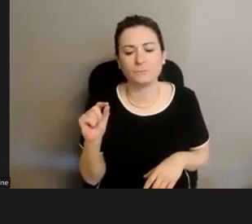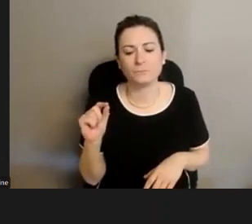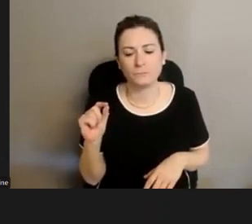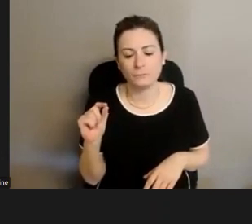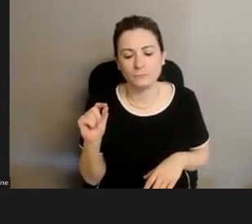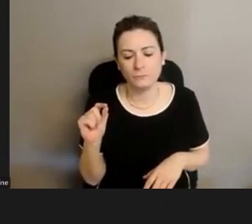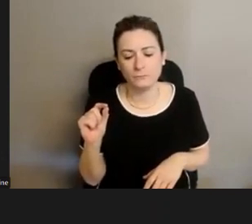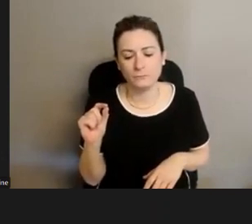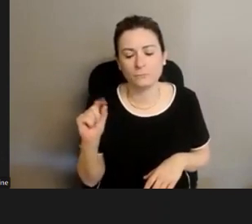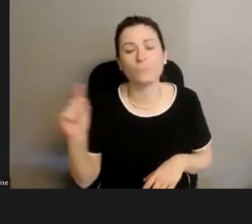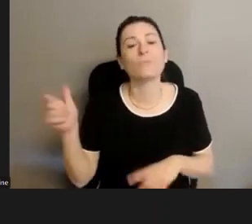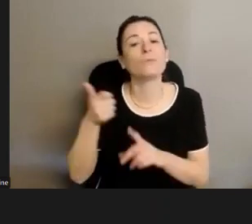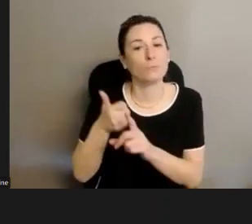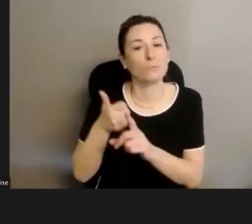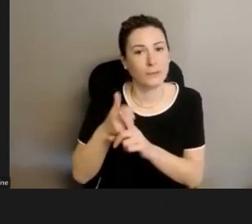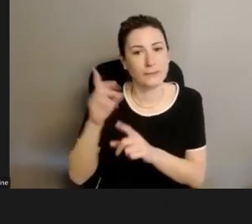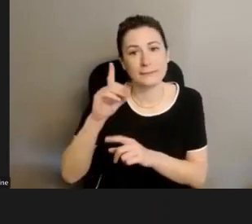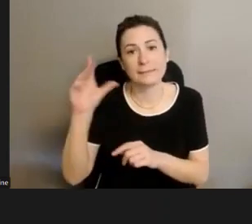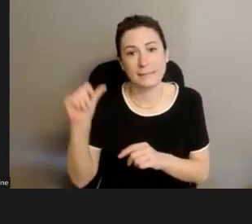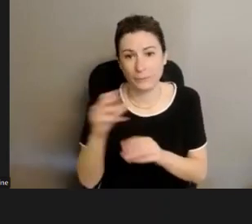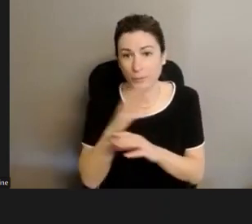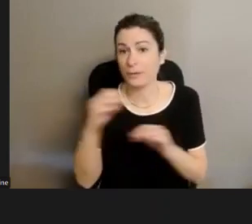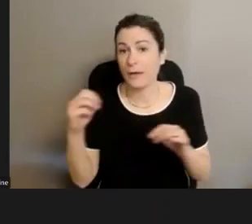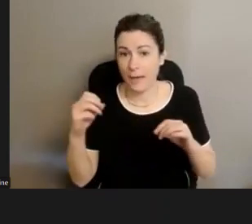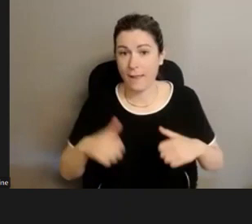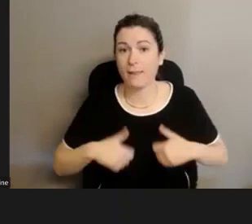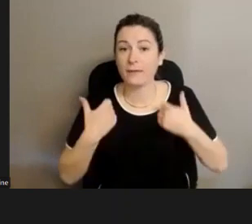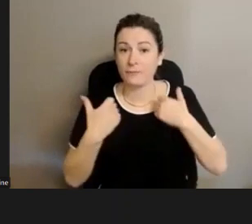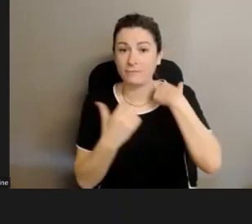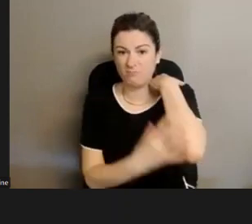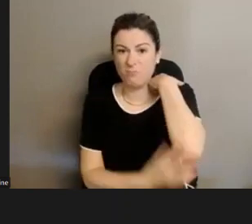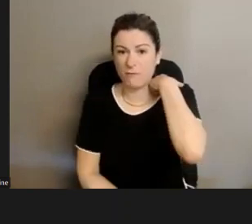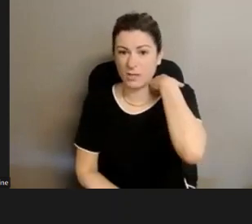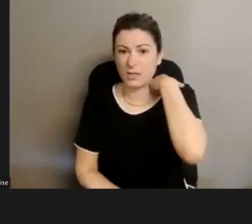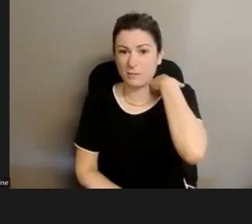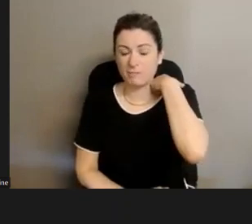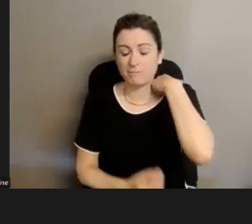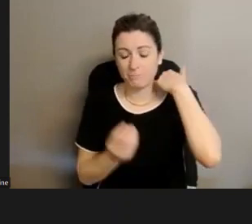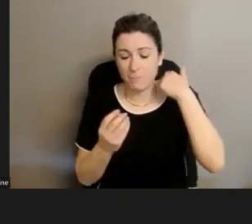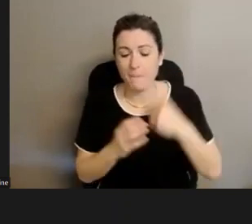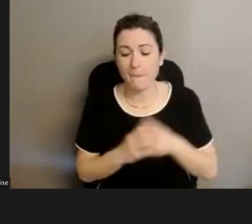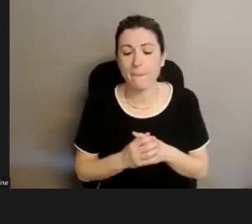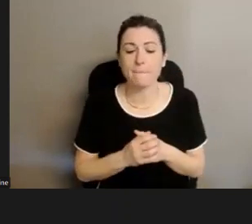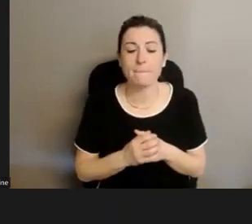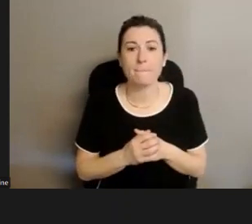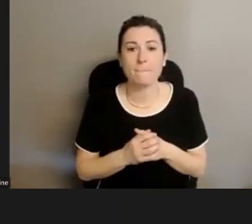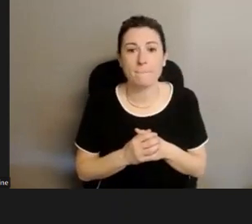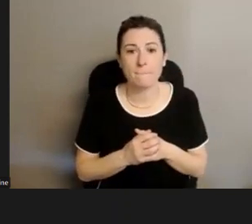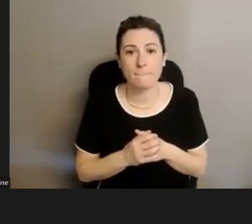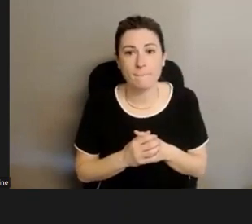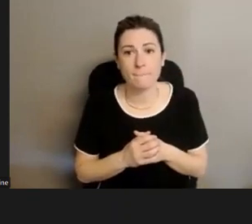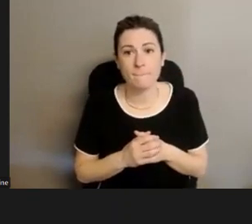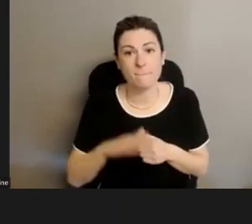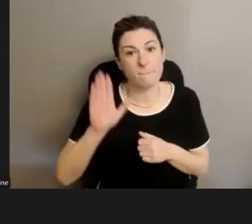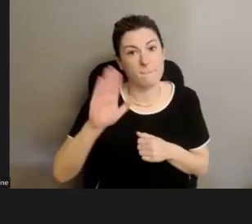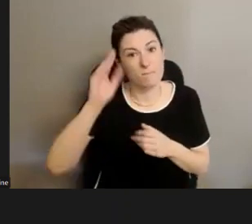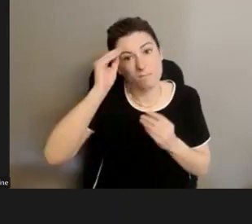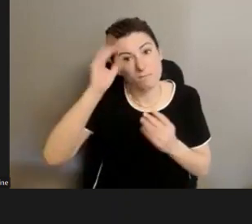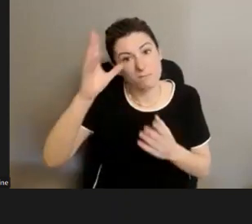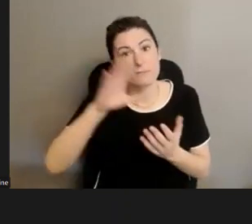is disabled and lives in poverty, said to the committee that, you know, that she is not able